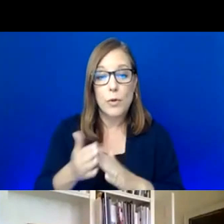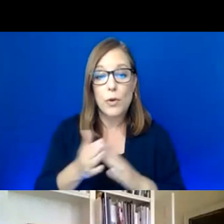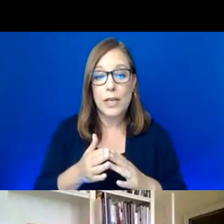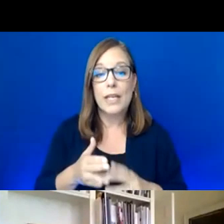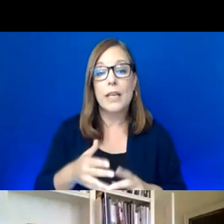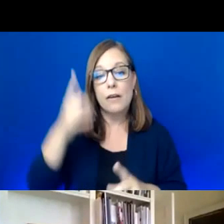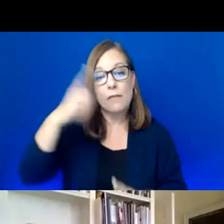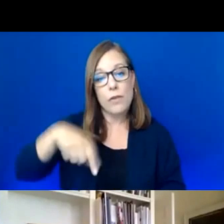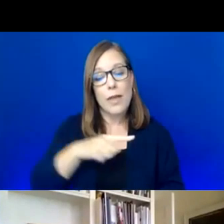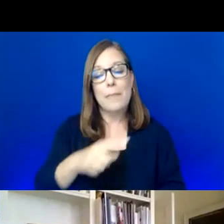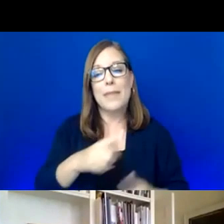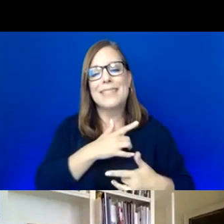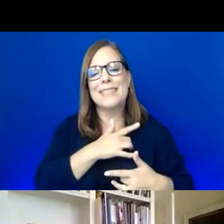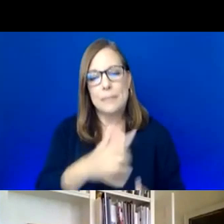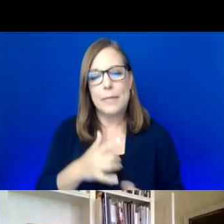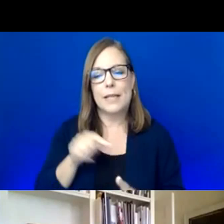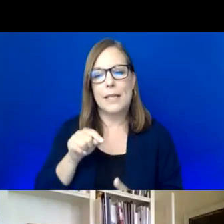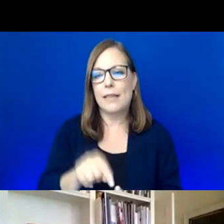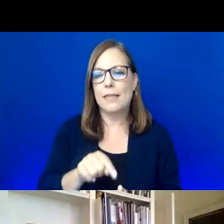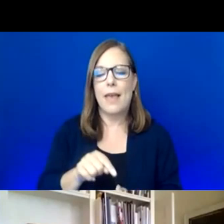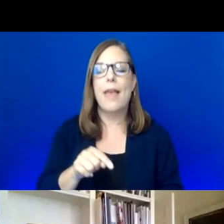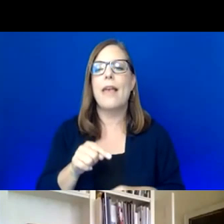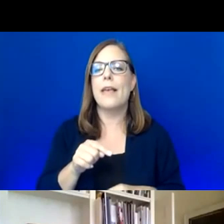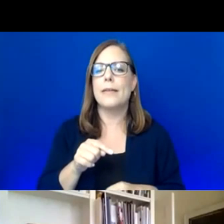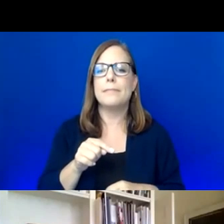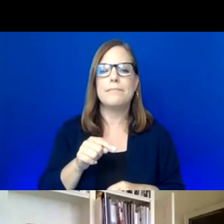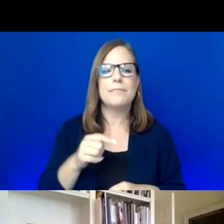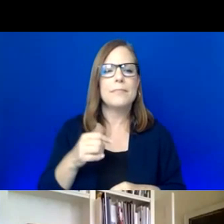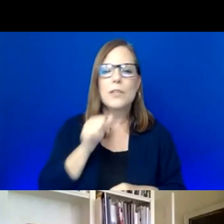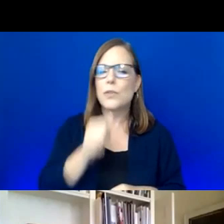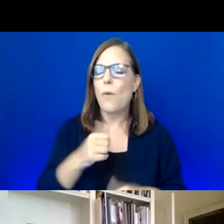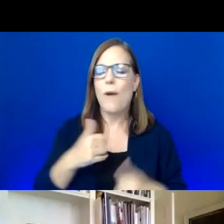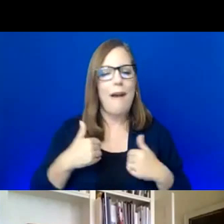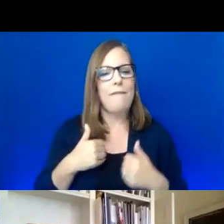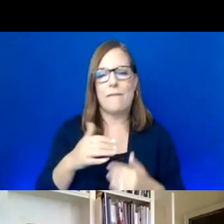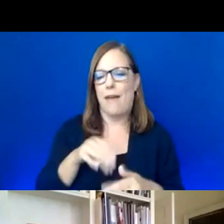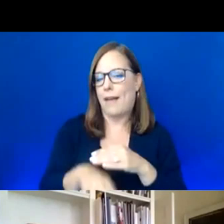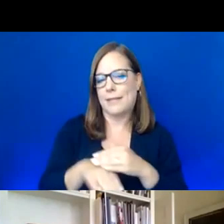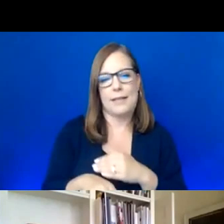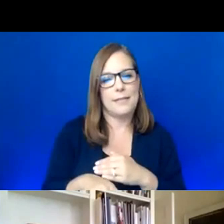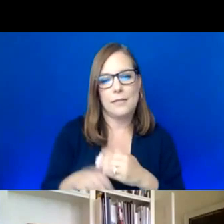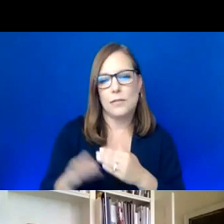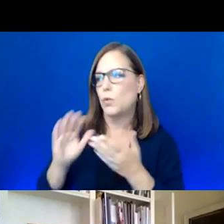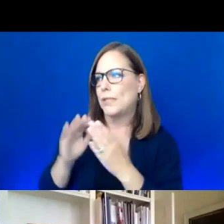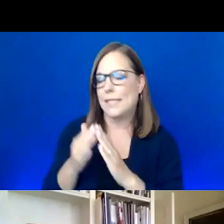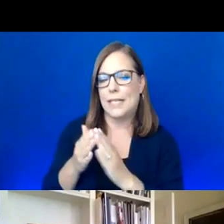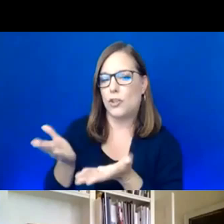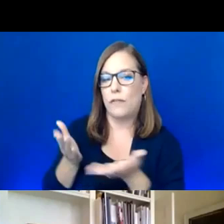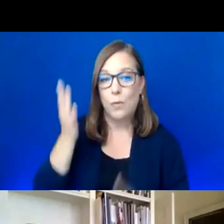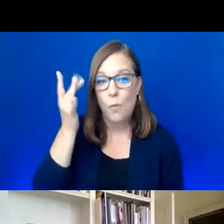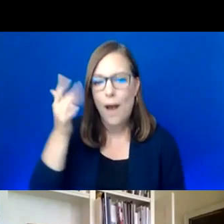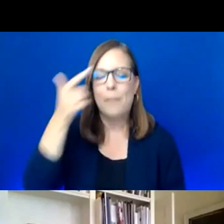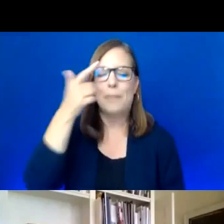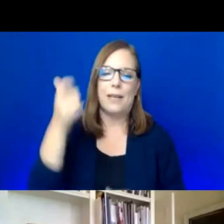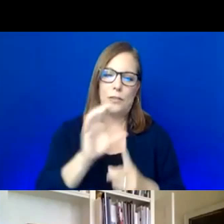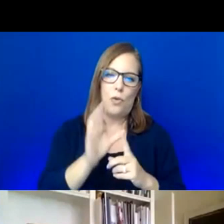are afraid or have more or less access to city services because of their cultural and language